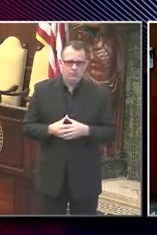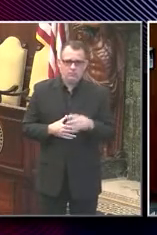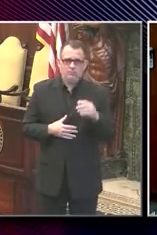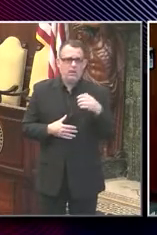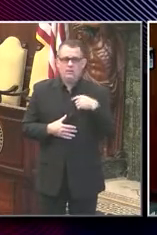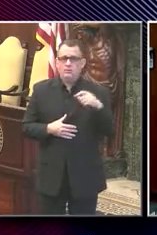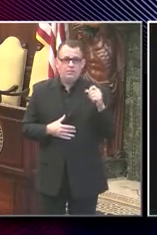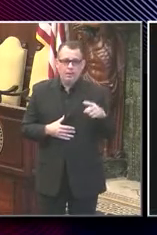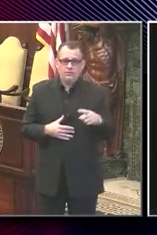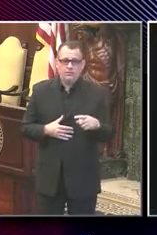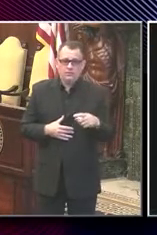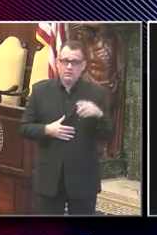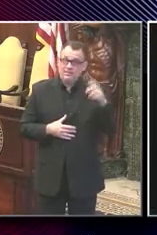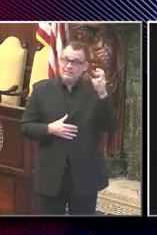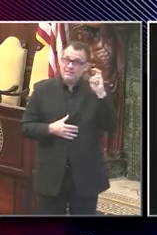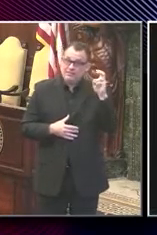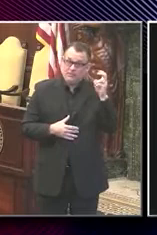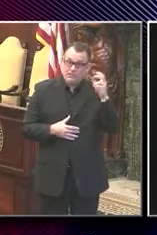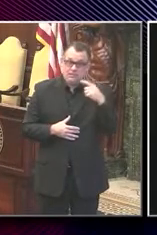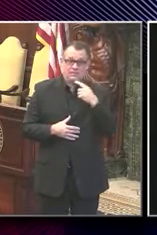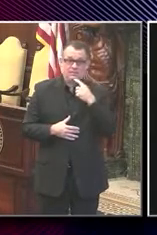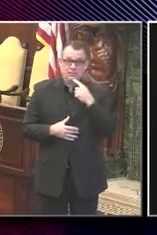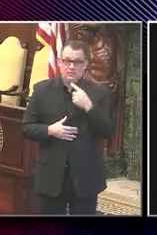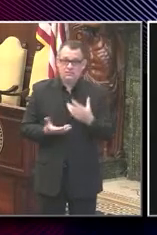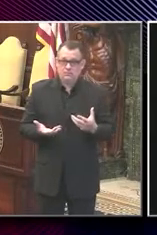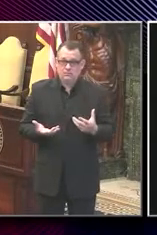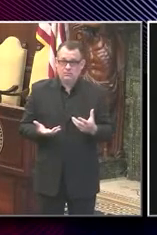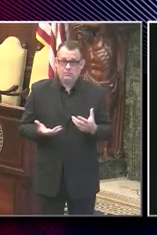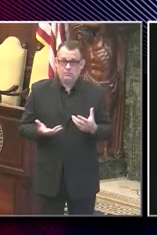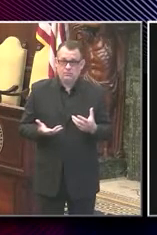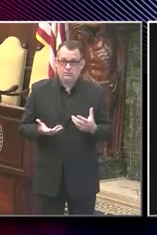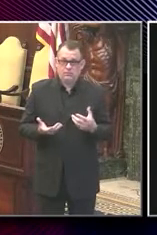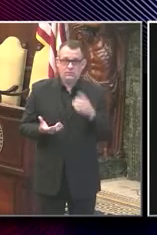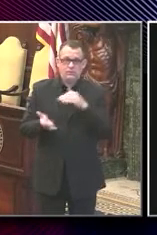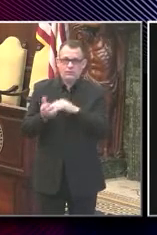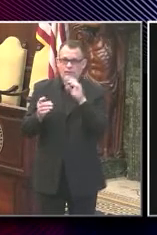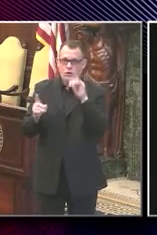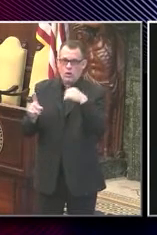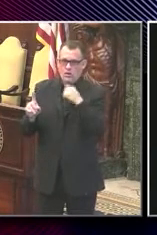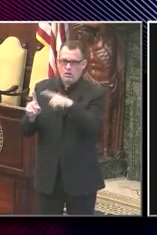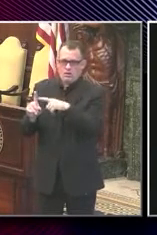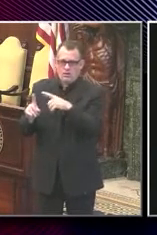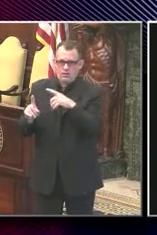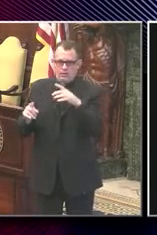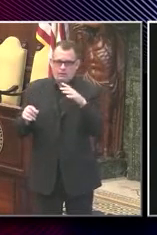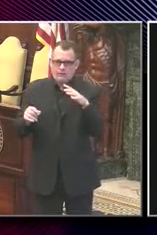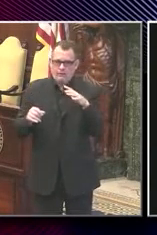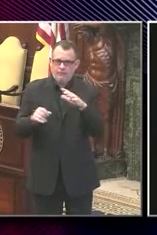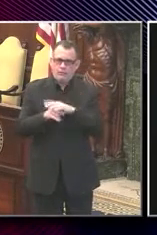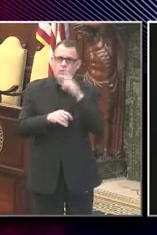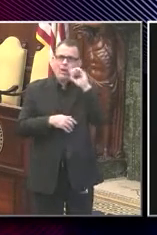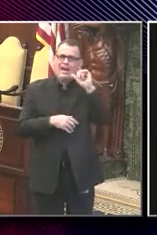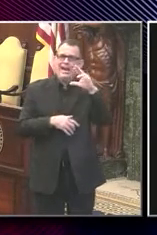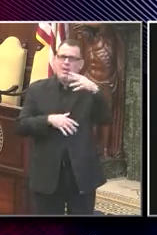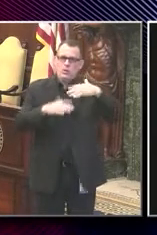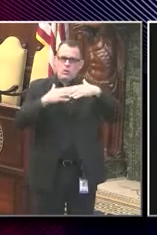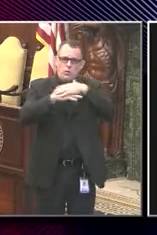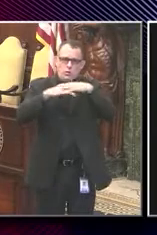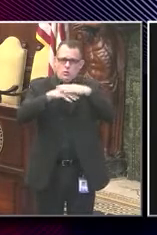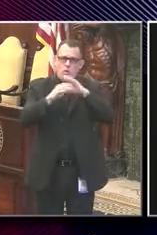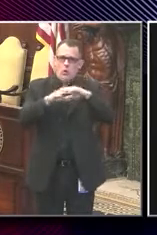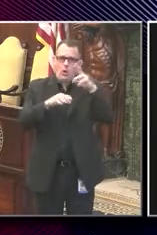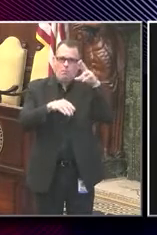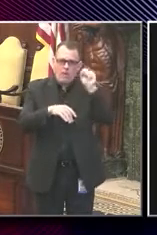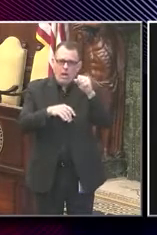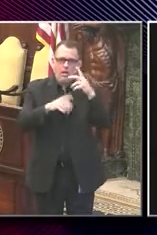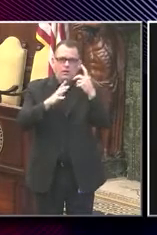says they're able to fully ventilate, these are for Dr. Farley, by the way, fully ventilate subway cars, regional rail cars, buses every 2 to 3 minutes.